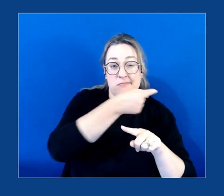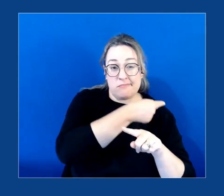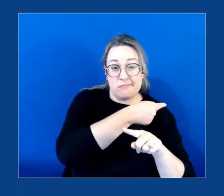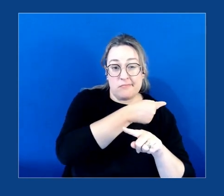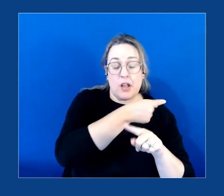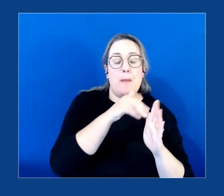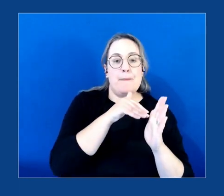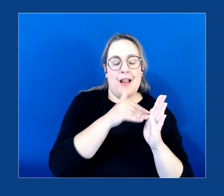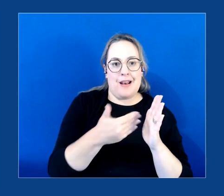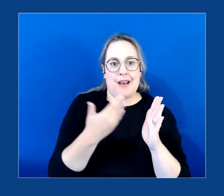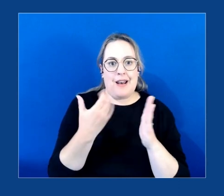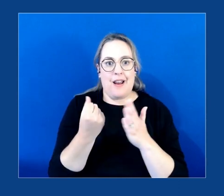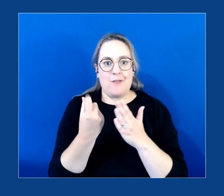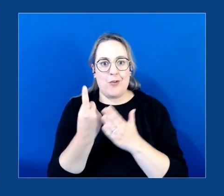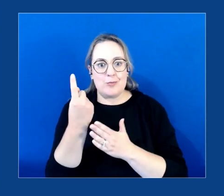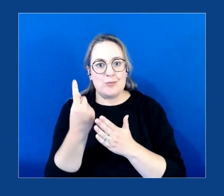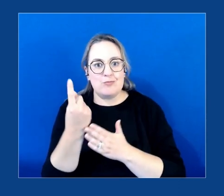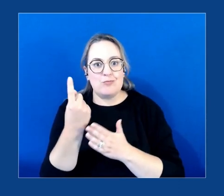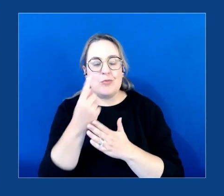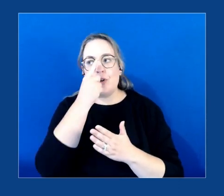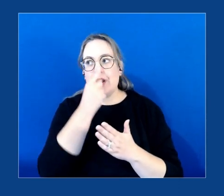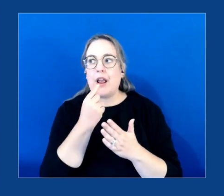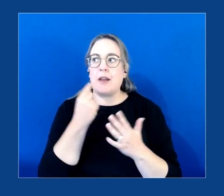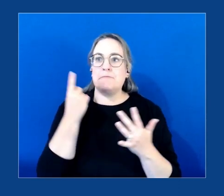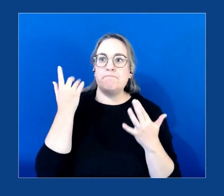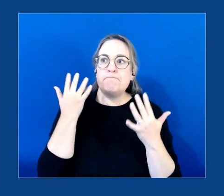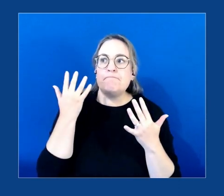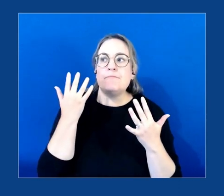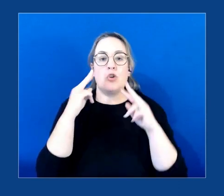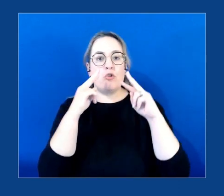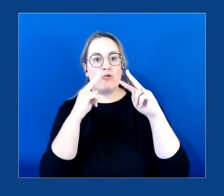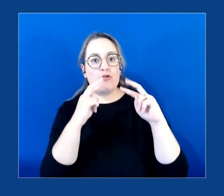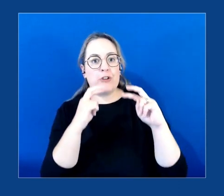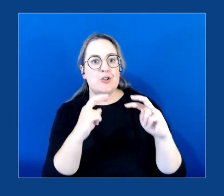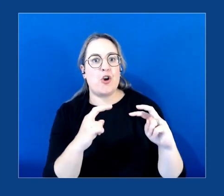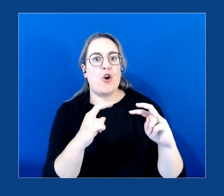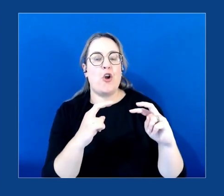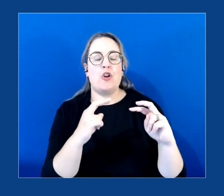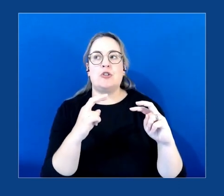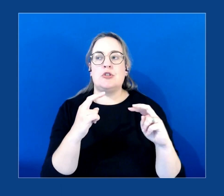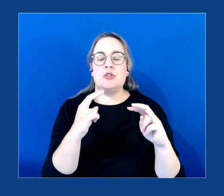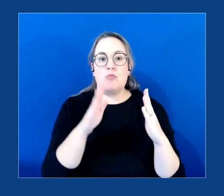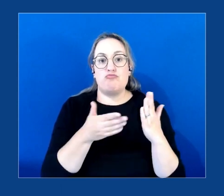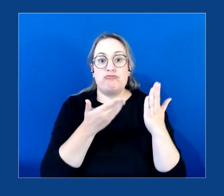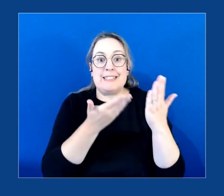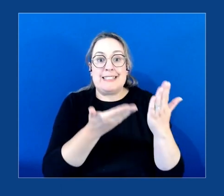to reflect on research priorities, to present their work, and